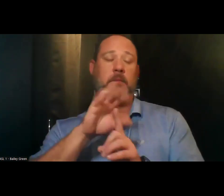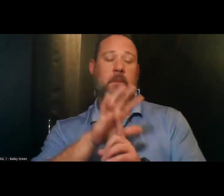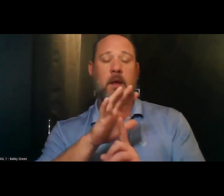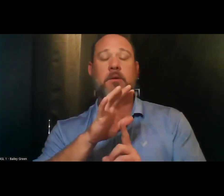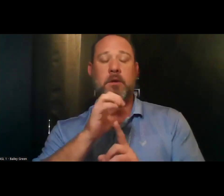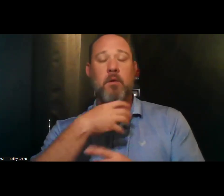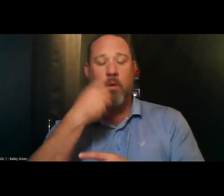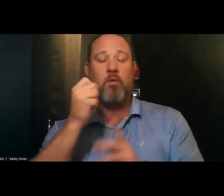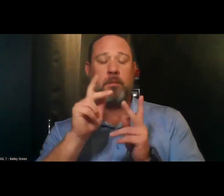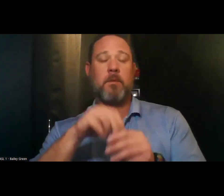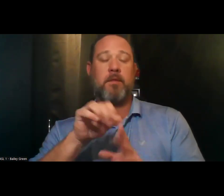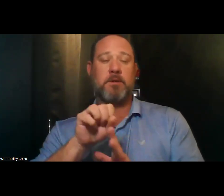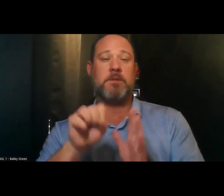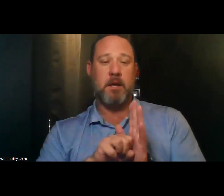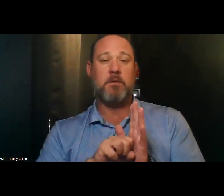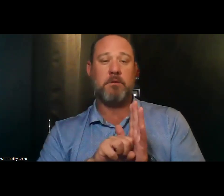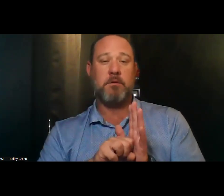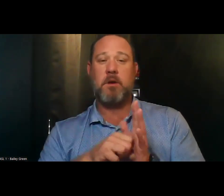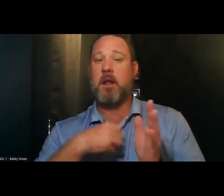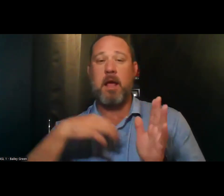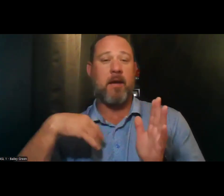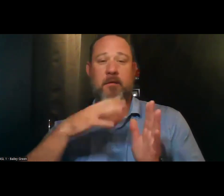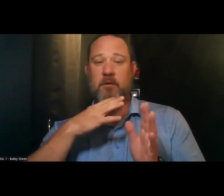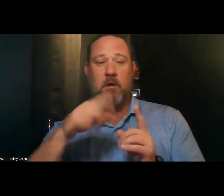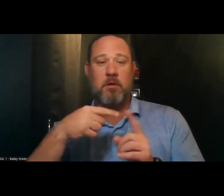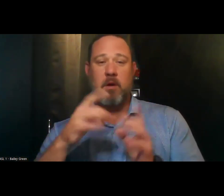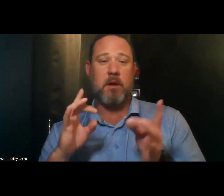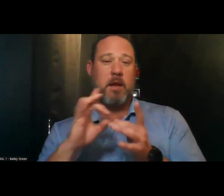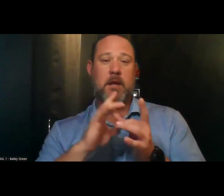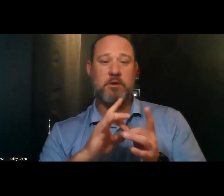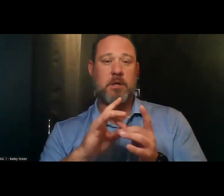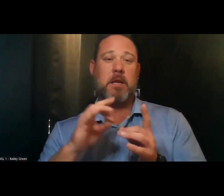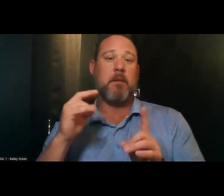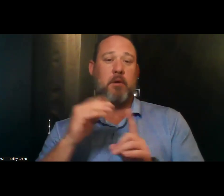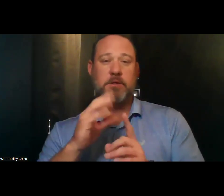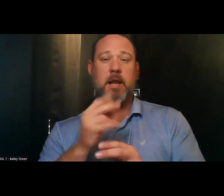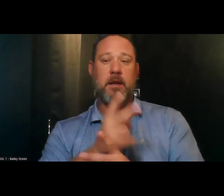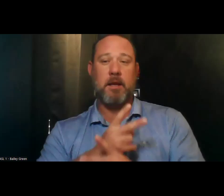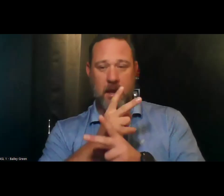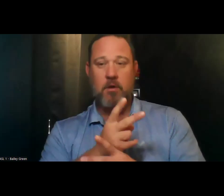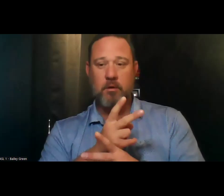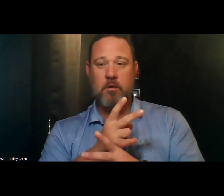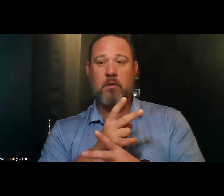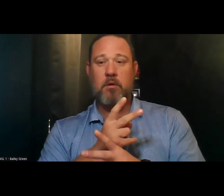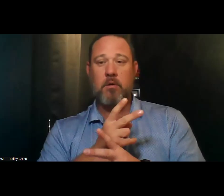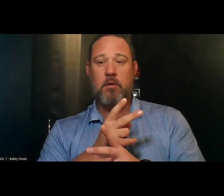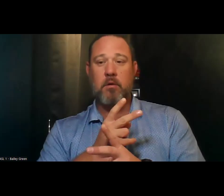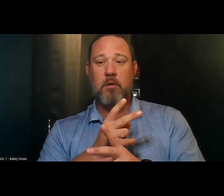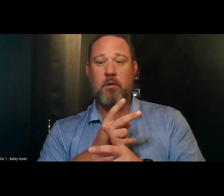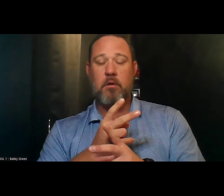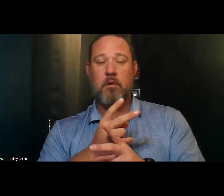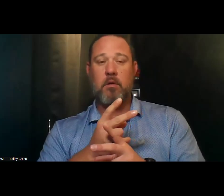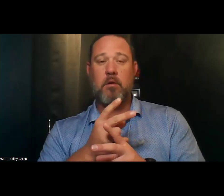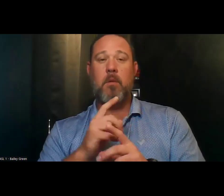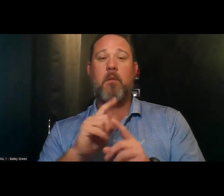people here in the state. And I haven't even talked about the connections between immigration and care, which we can talk about. But um,